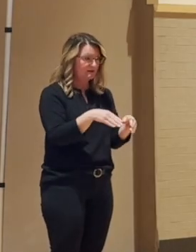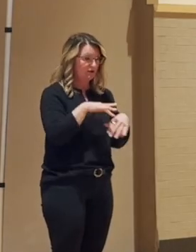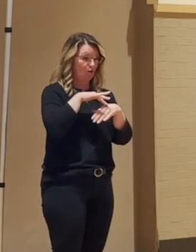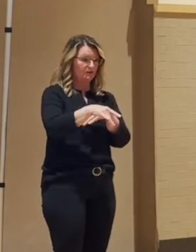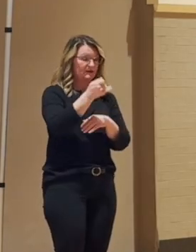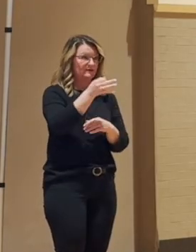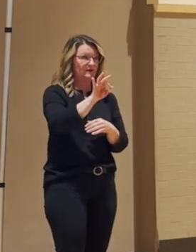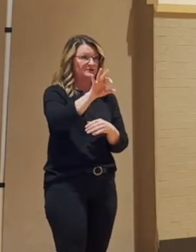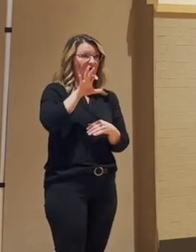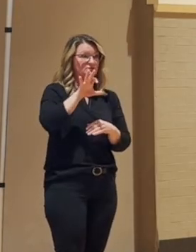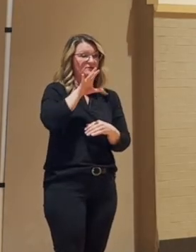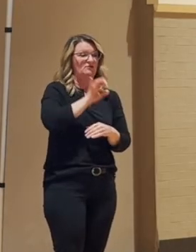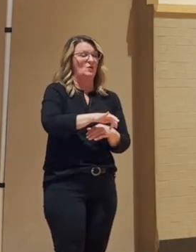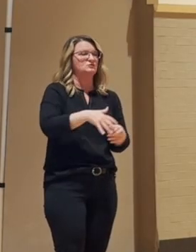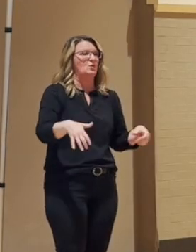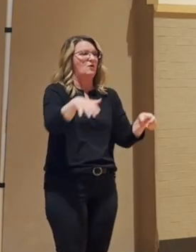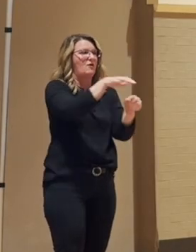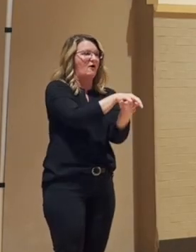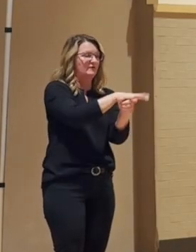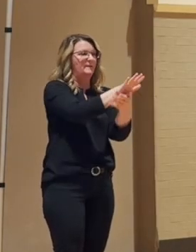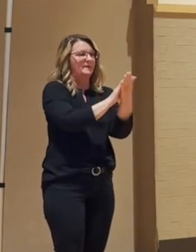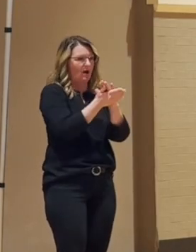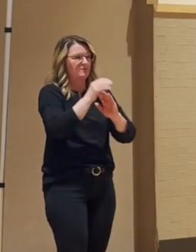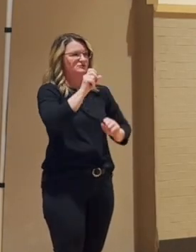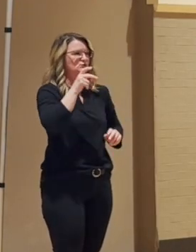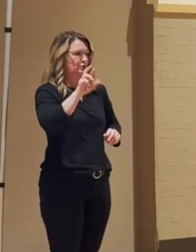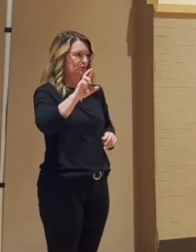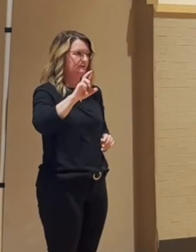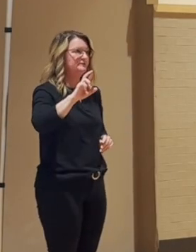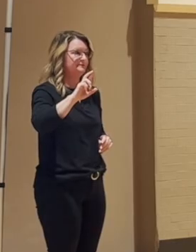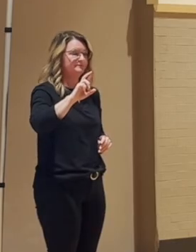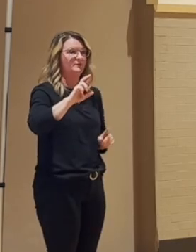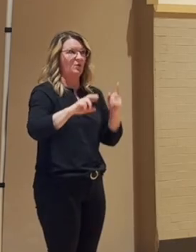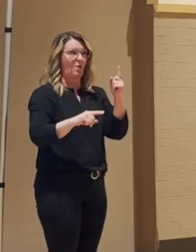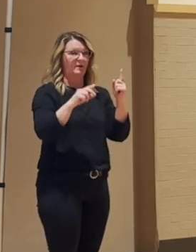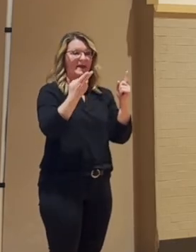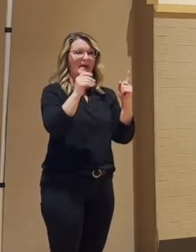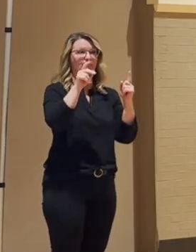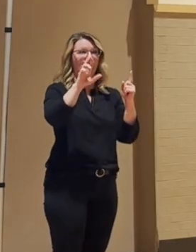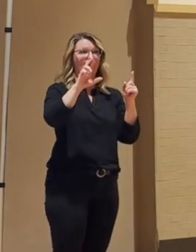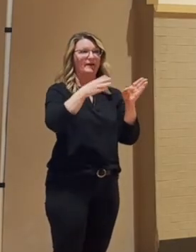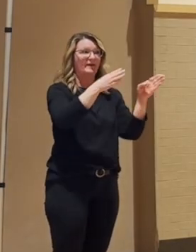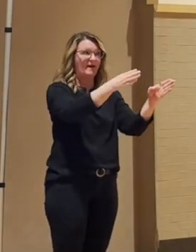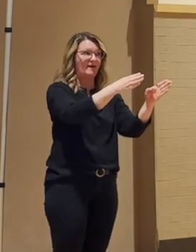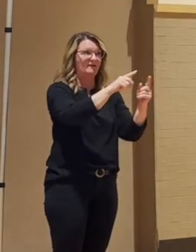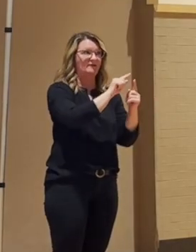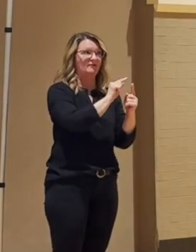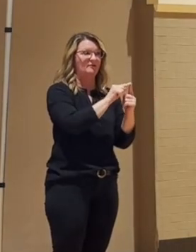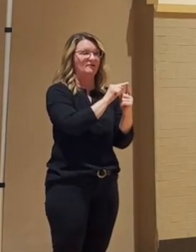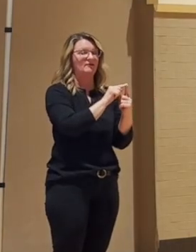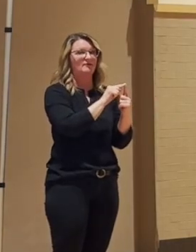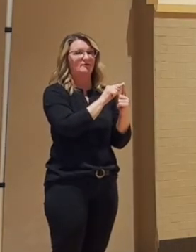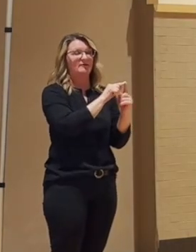1900s, those waterways were covered and turned into sewers. One being the Hamburg Canal, which turned into the Hamburg